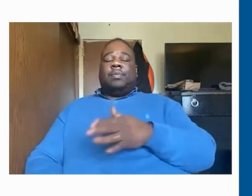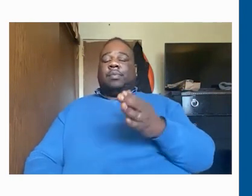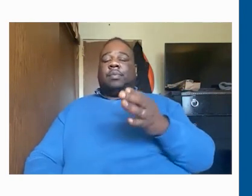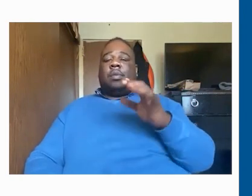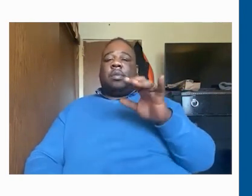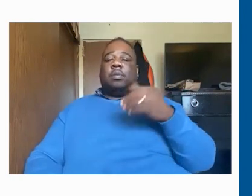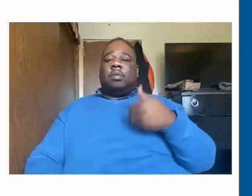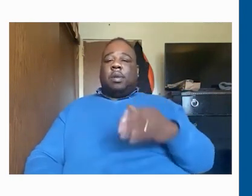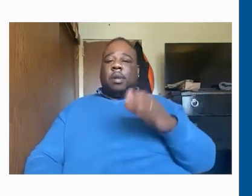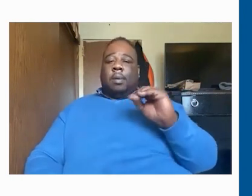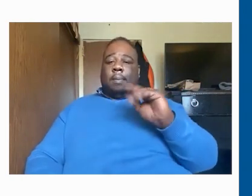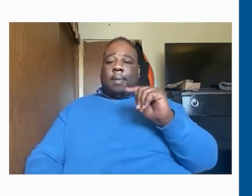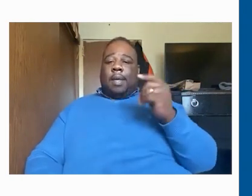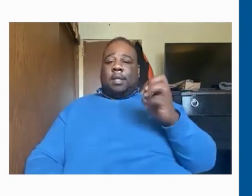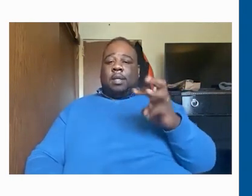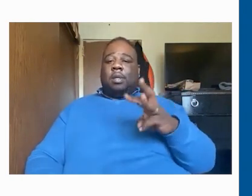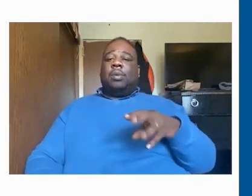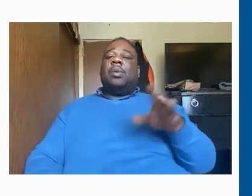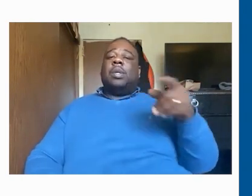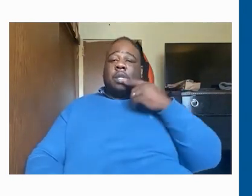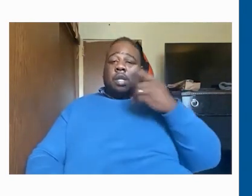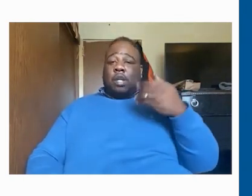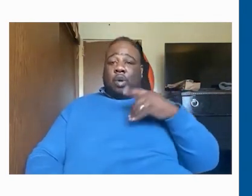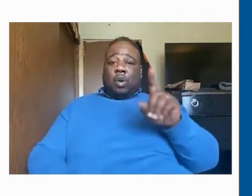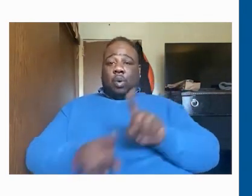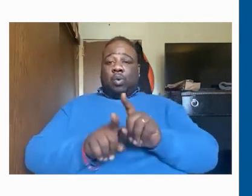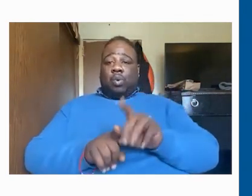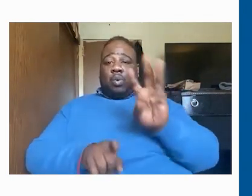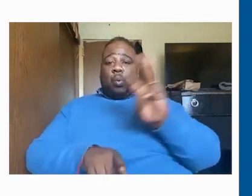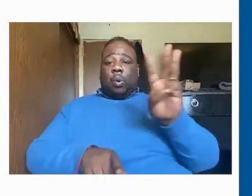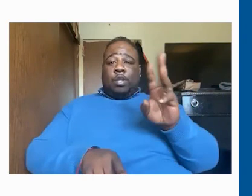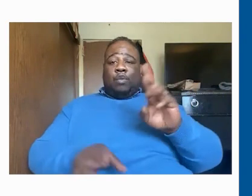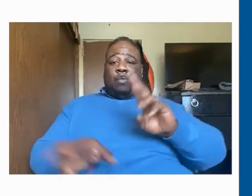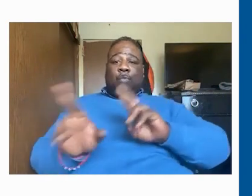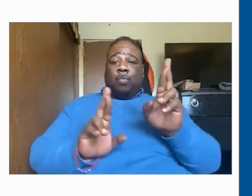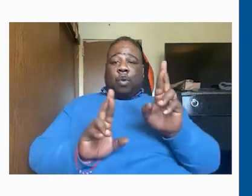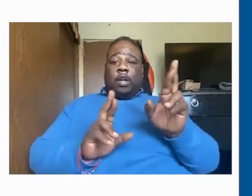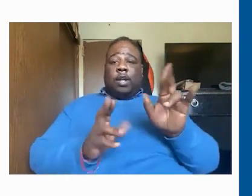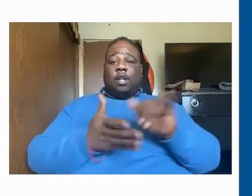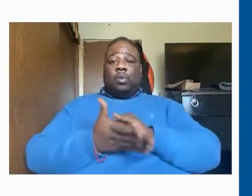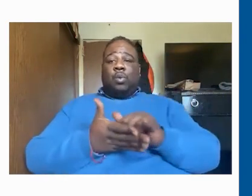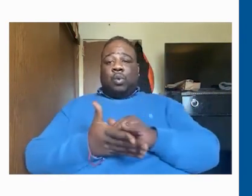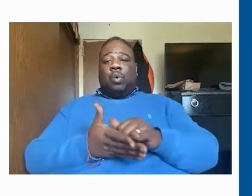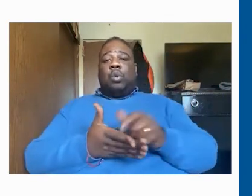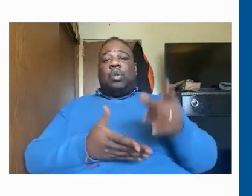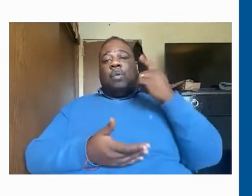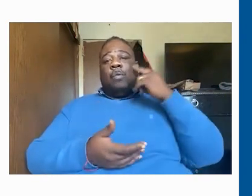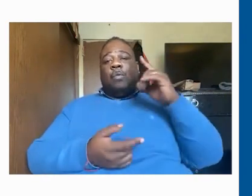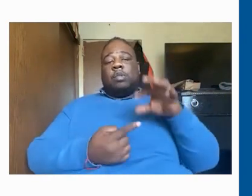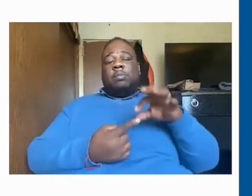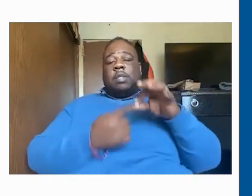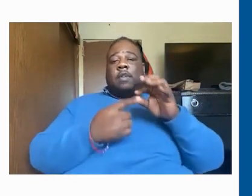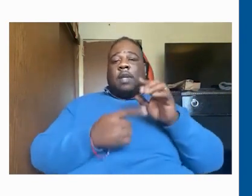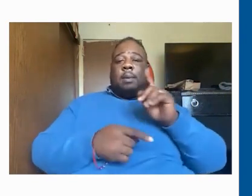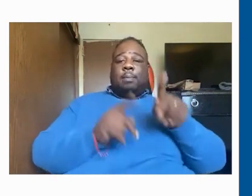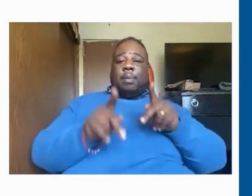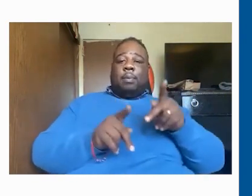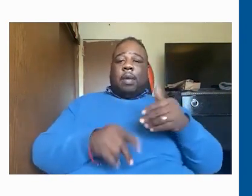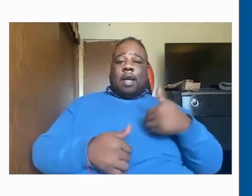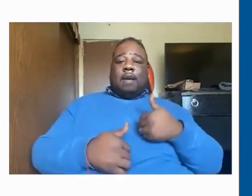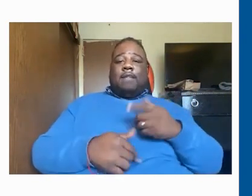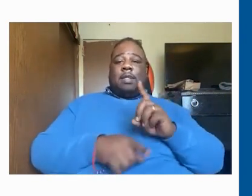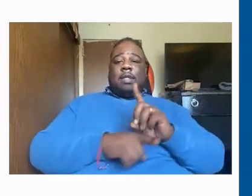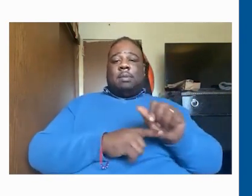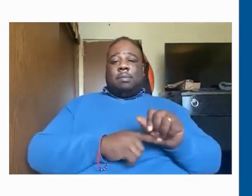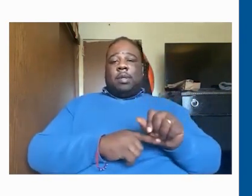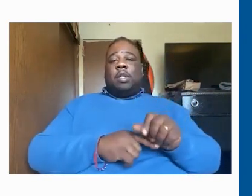our website within Ready New York that is specifically for people with disabilities. A lot of the things I talked about today is in that section